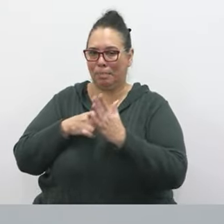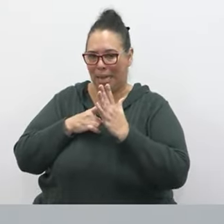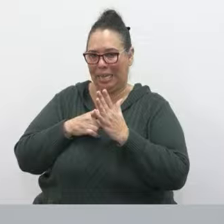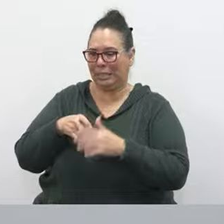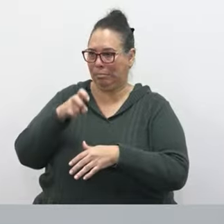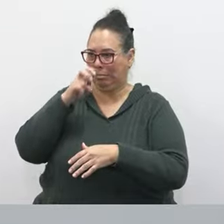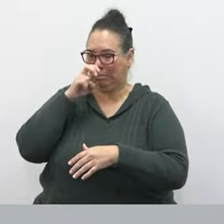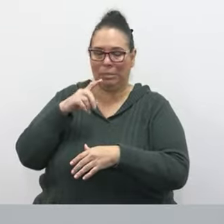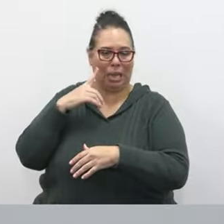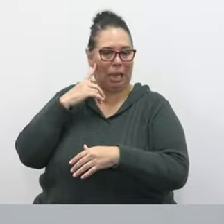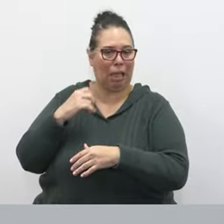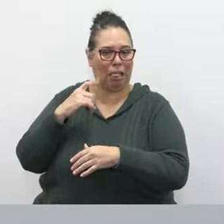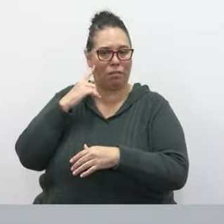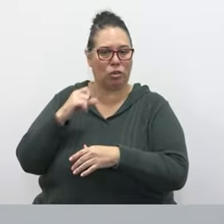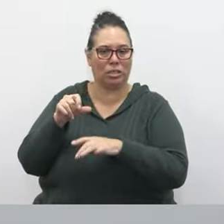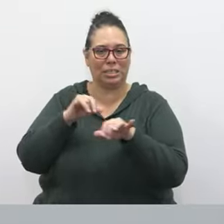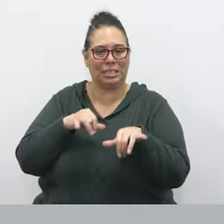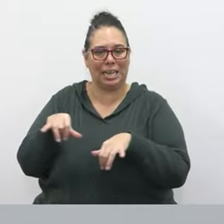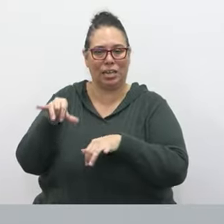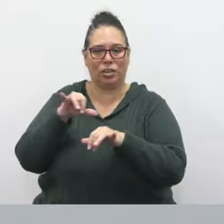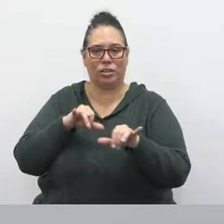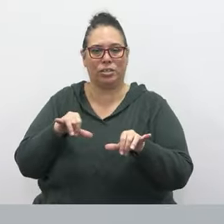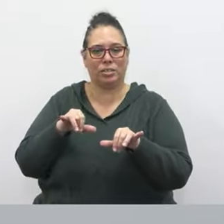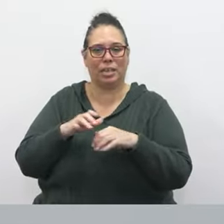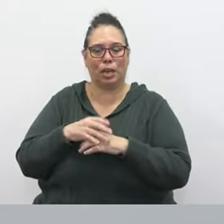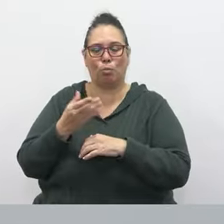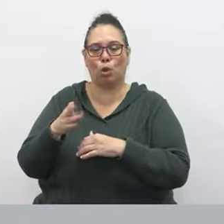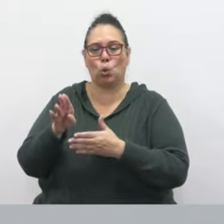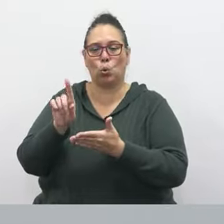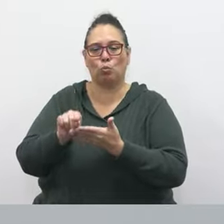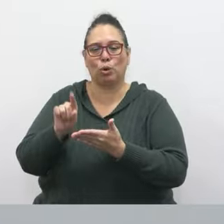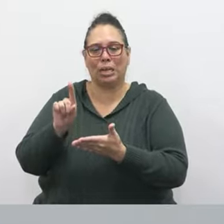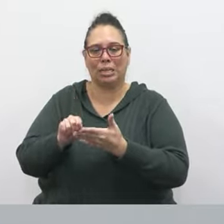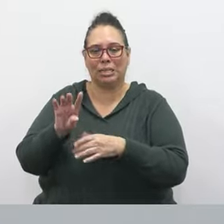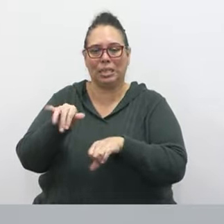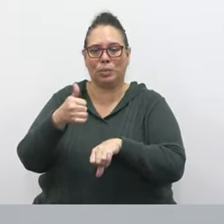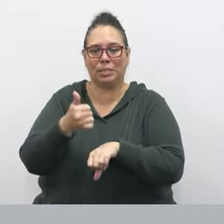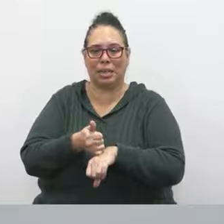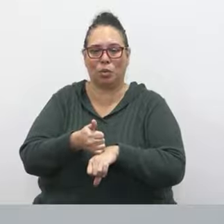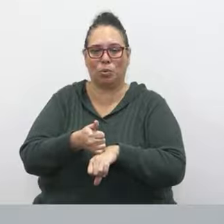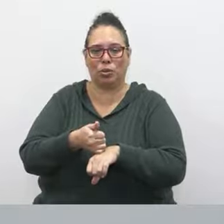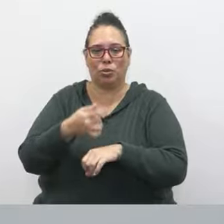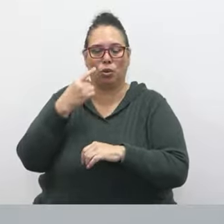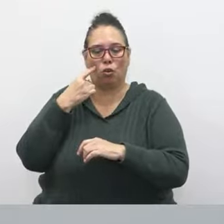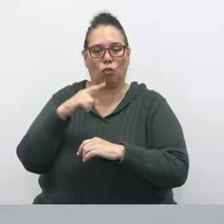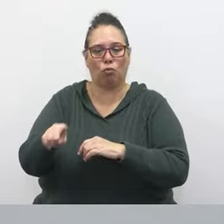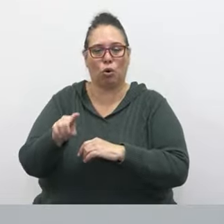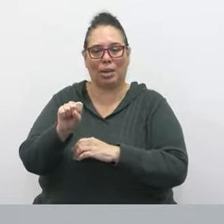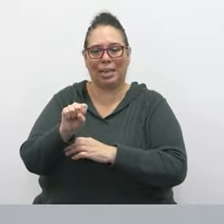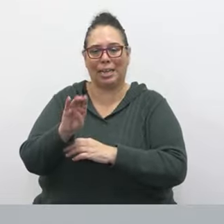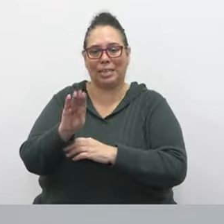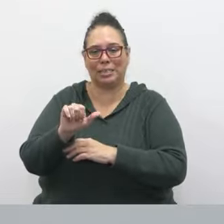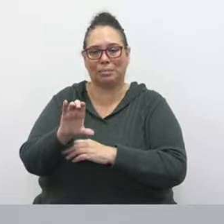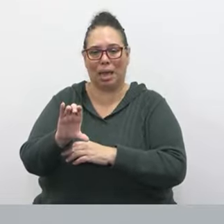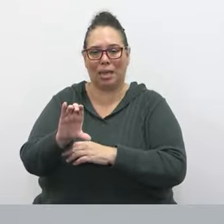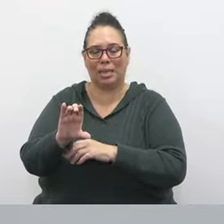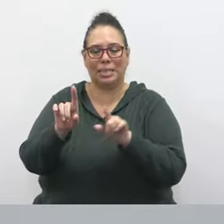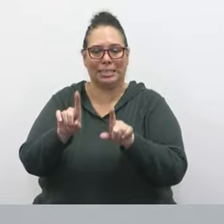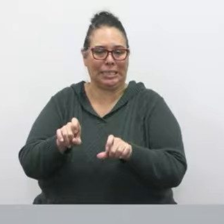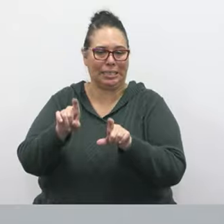the California standards and the blueprints that were established for the SBAC assessment.